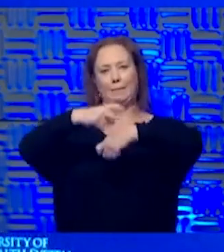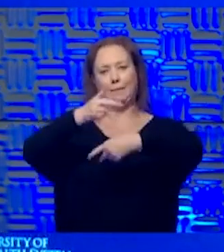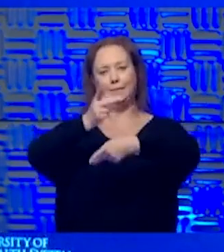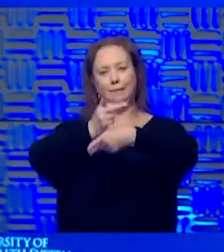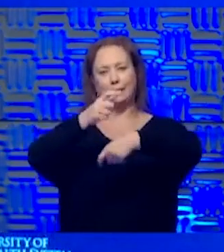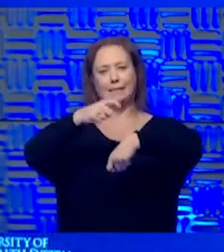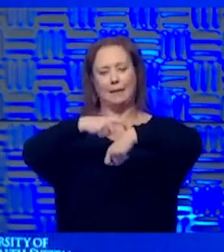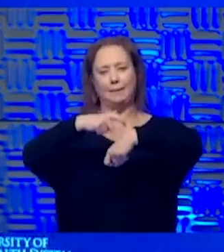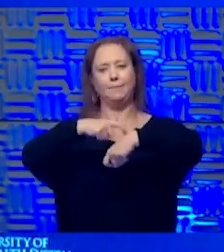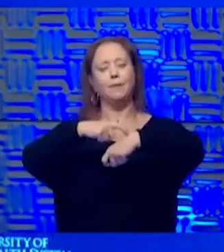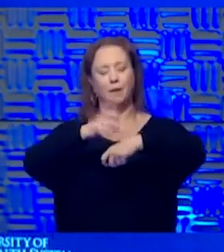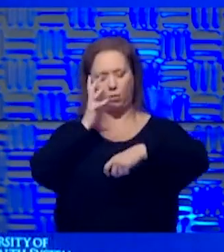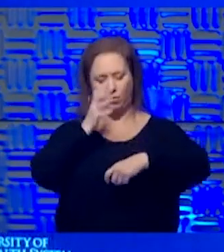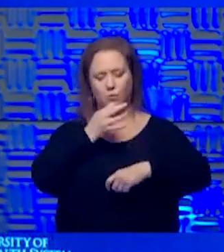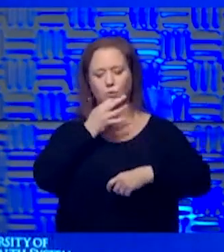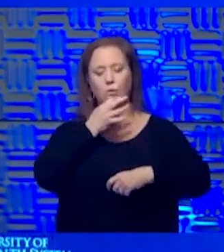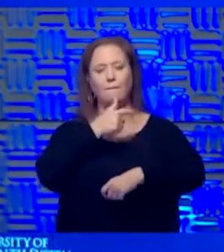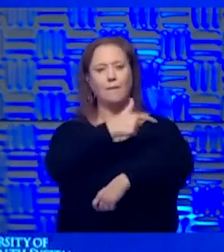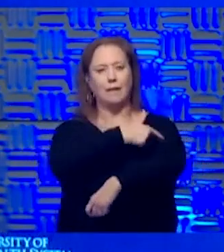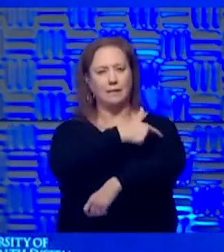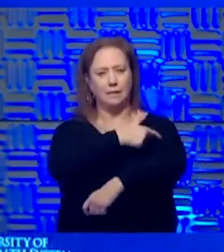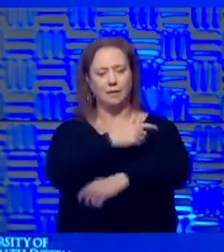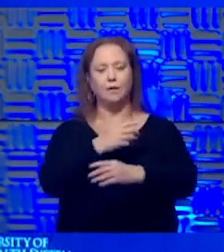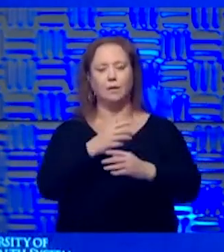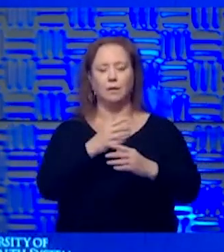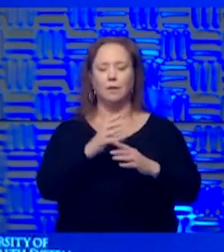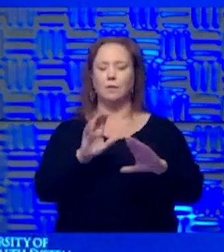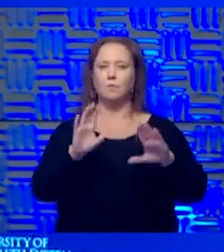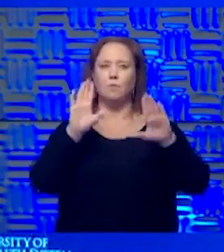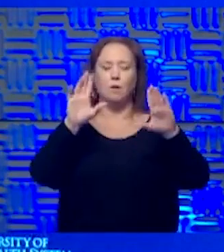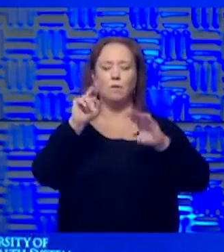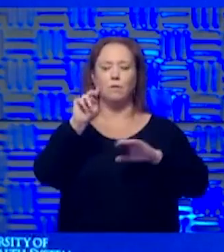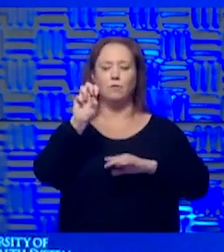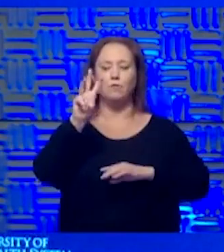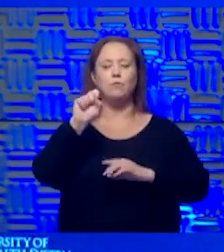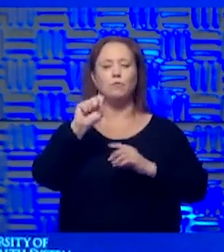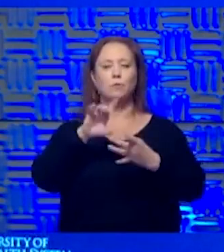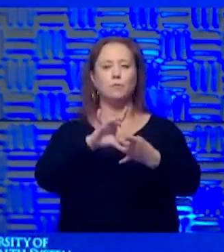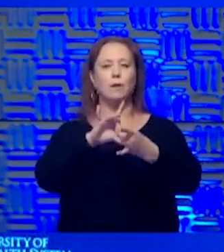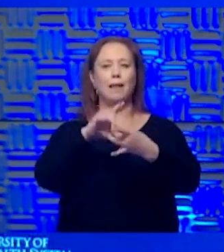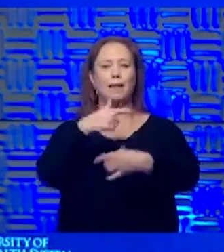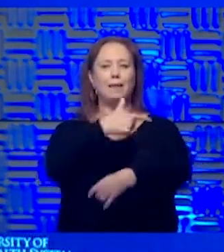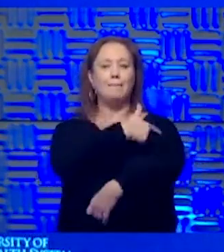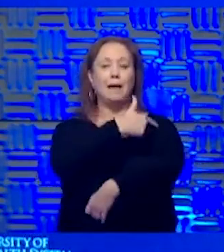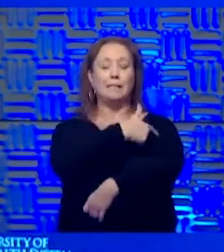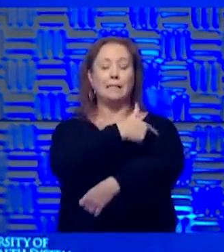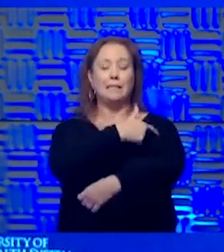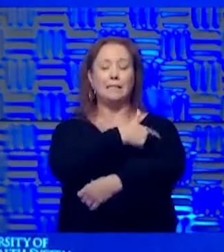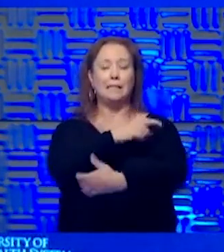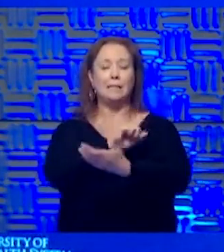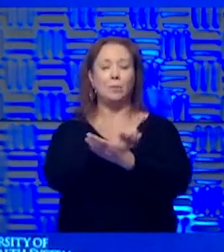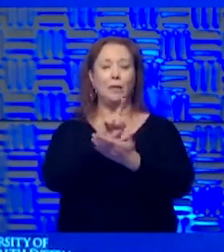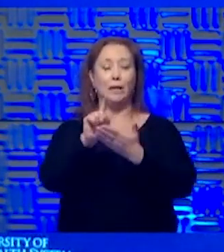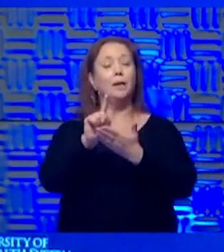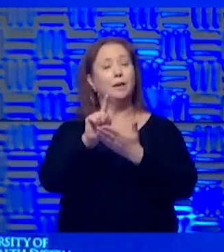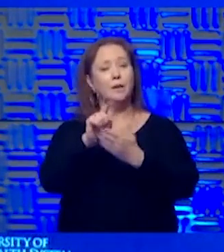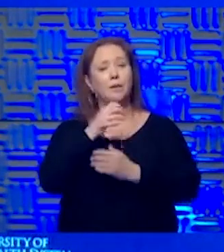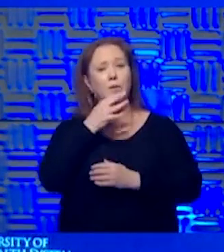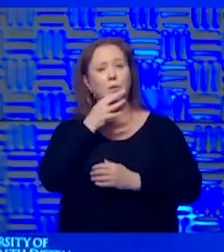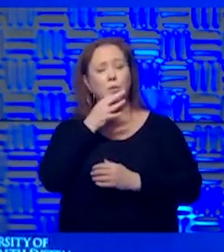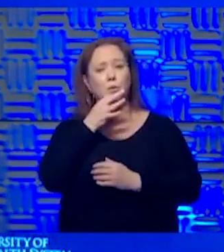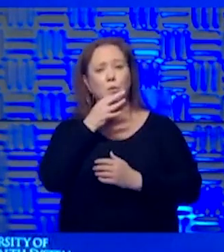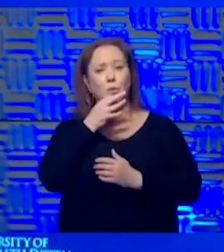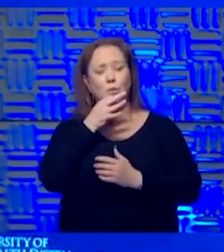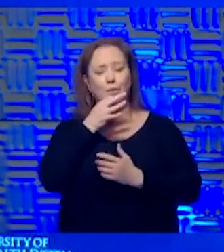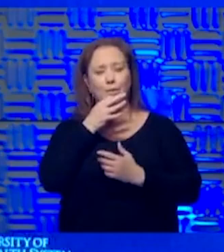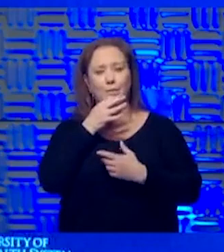there. It's coming. Vaccine, a lot of good optimism, a lot of great news this week around vaccination. There are things that are coming that are going to help us all